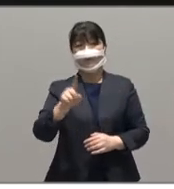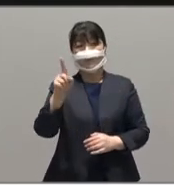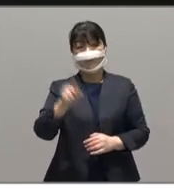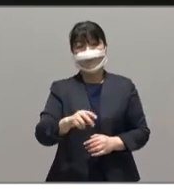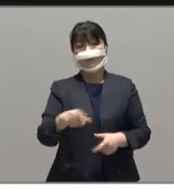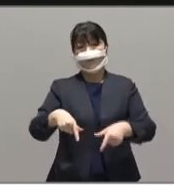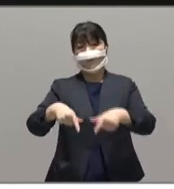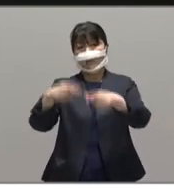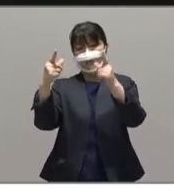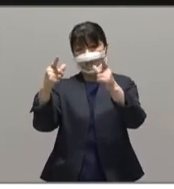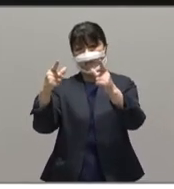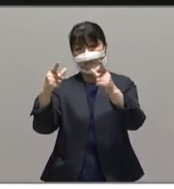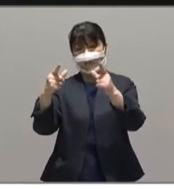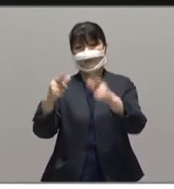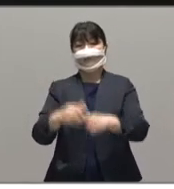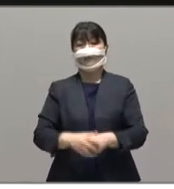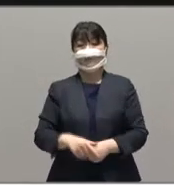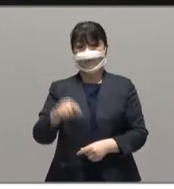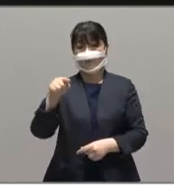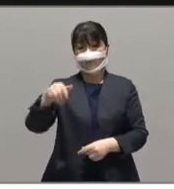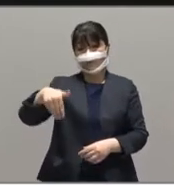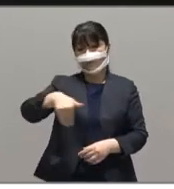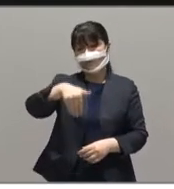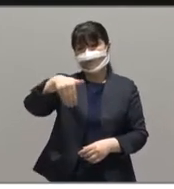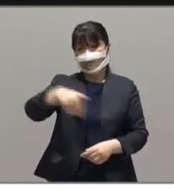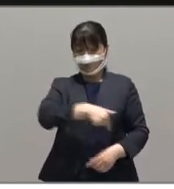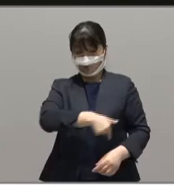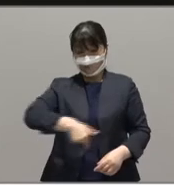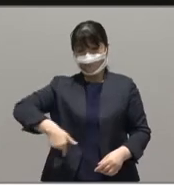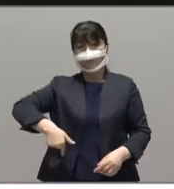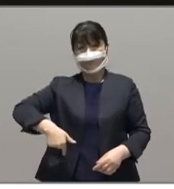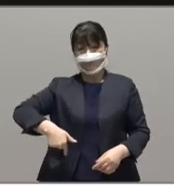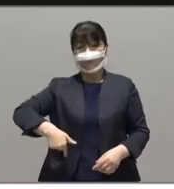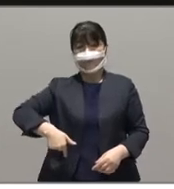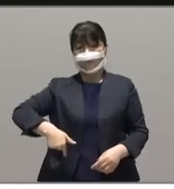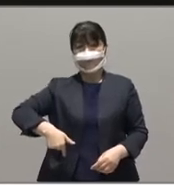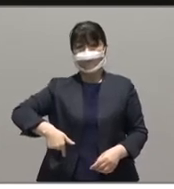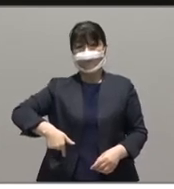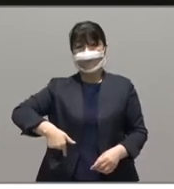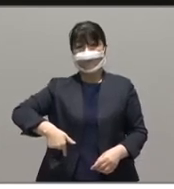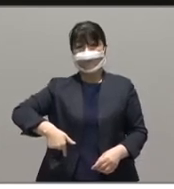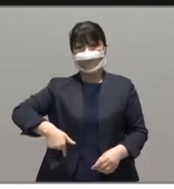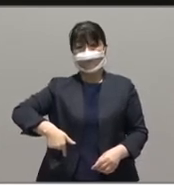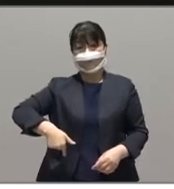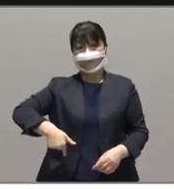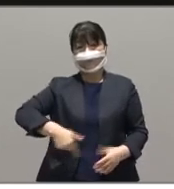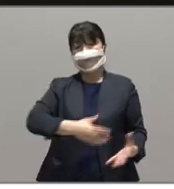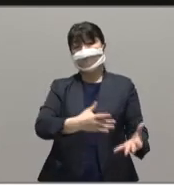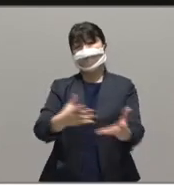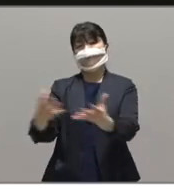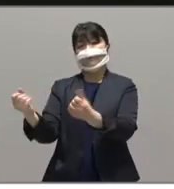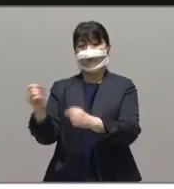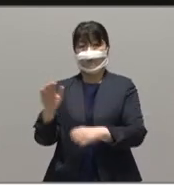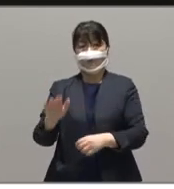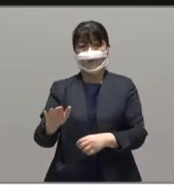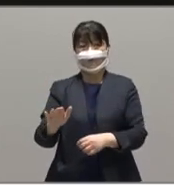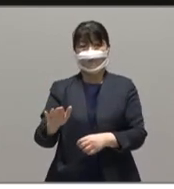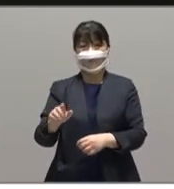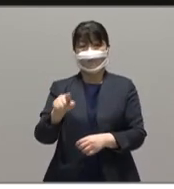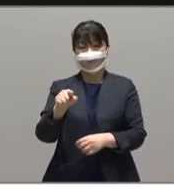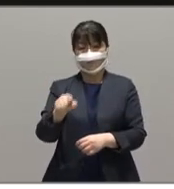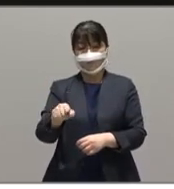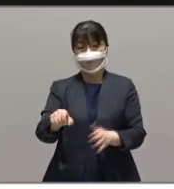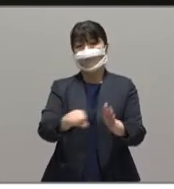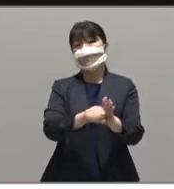You also talked about the cypress in one of some of your slides. In Kyushu, including in Fukuoka Prefecture, there are